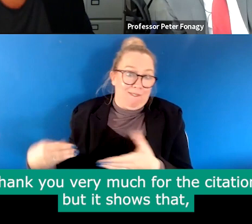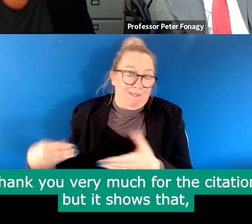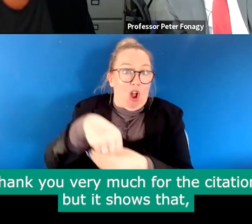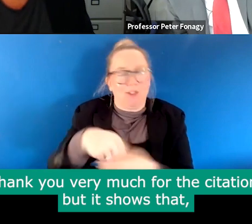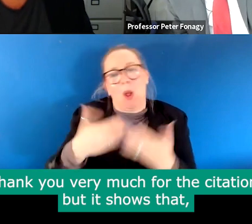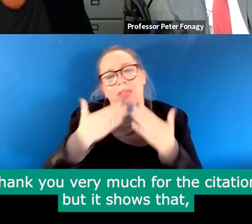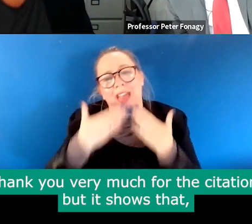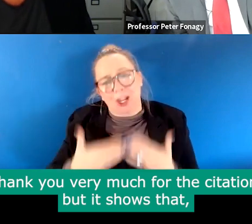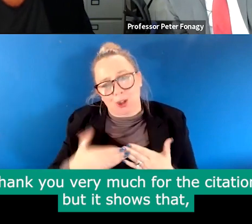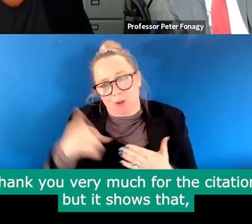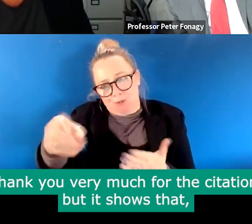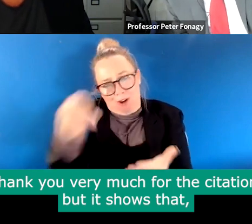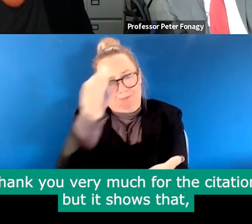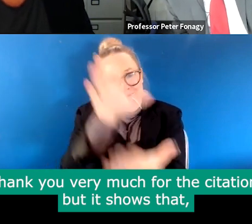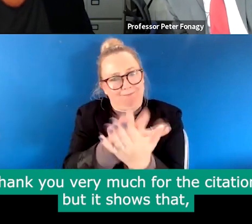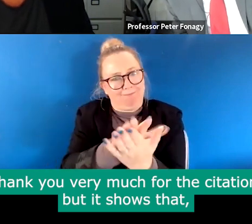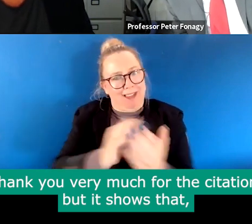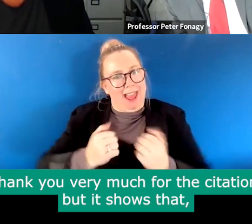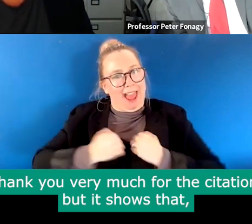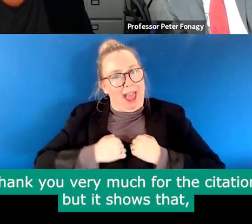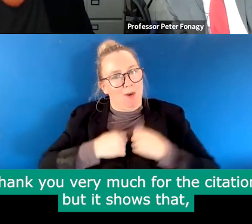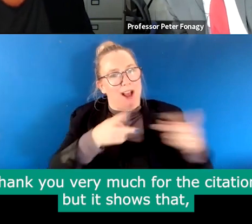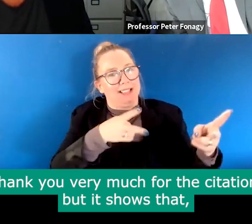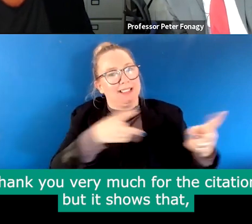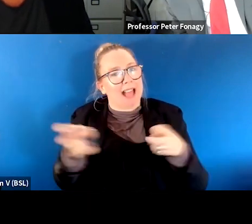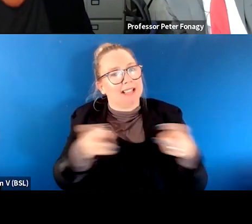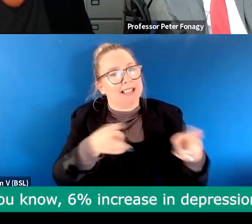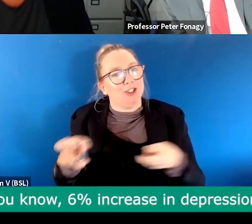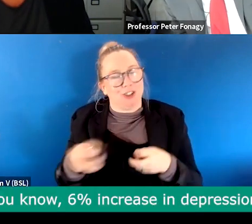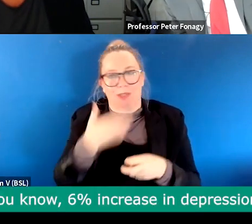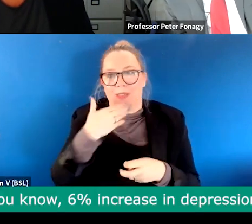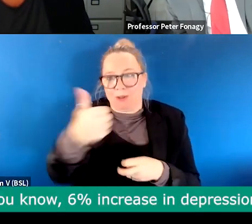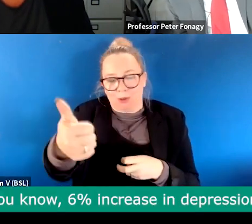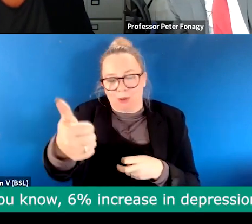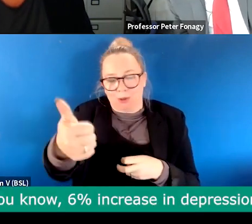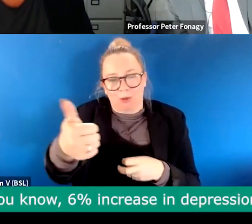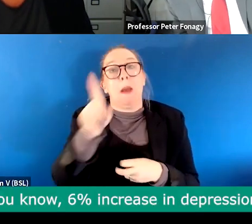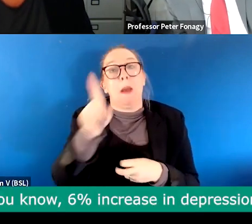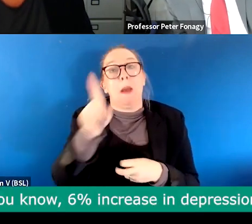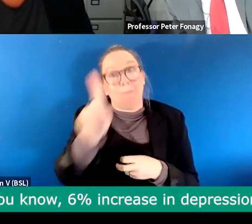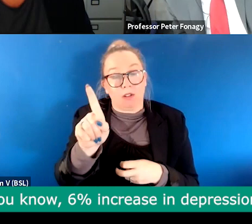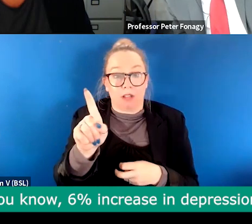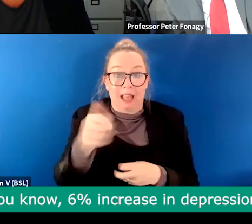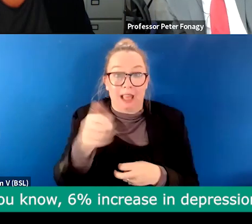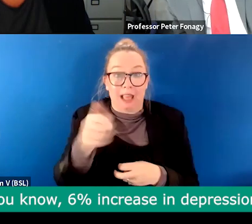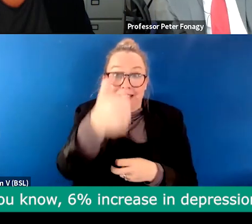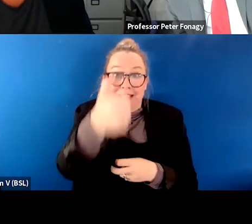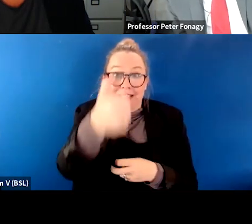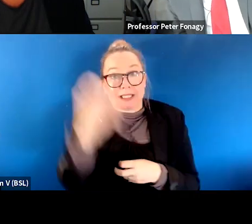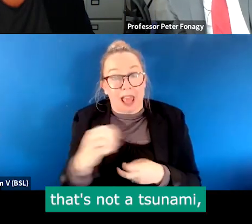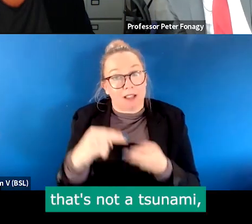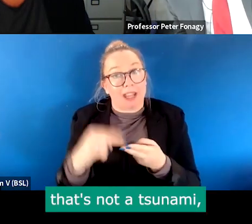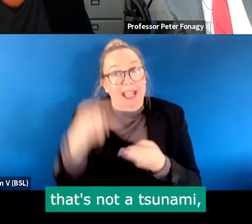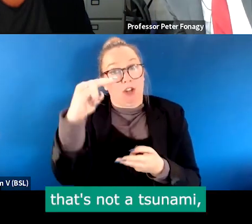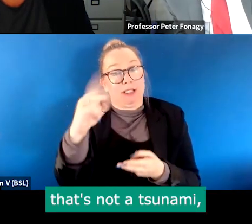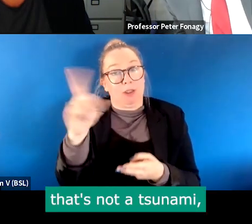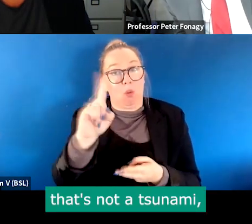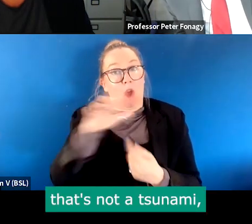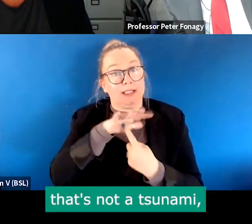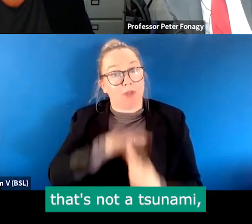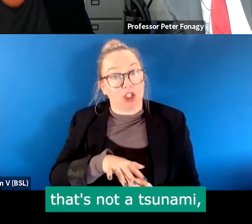the citation, but shows that 6% increase in depression. That's